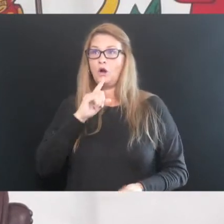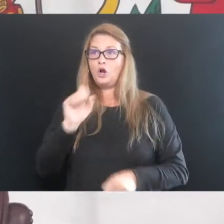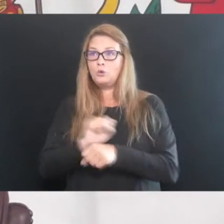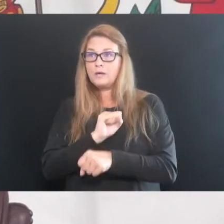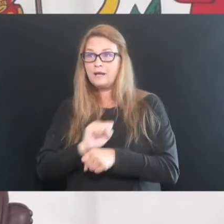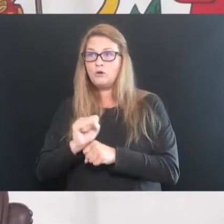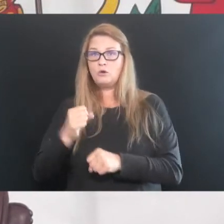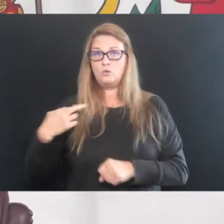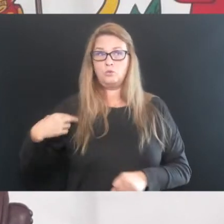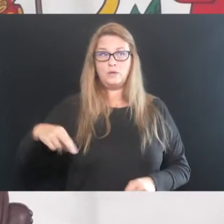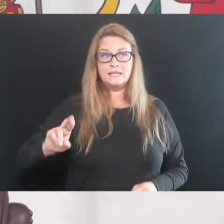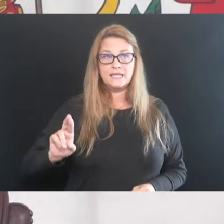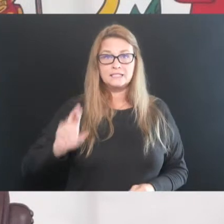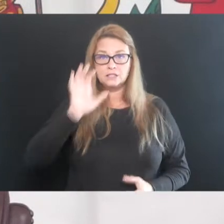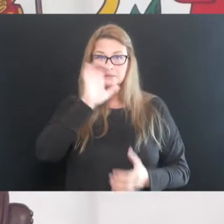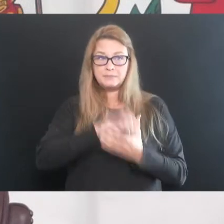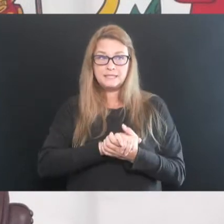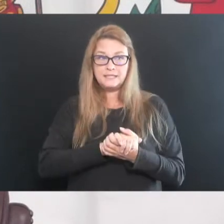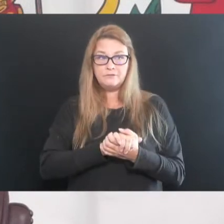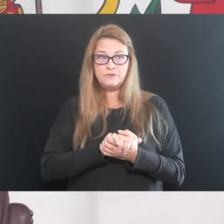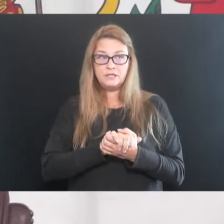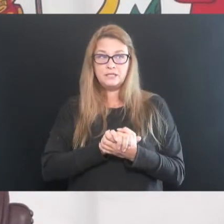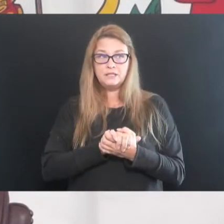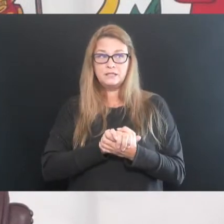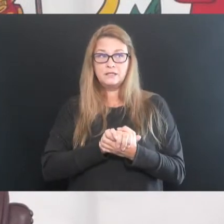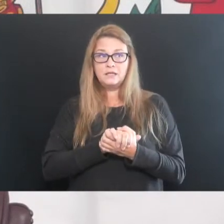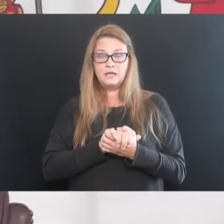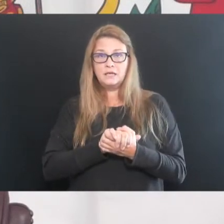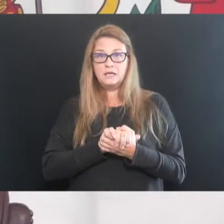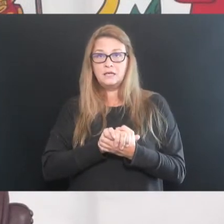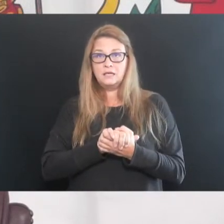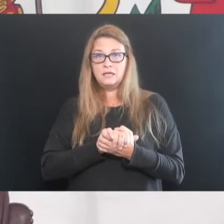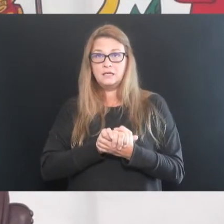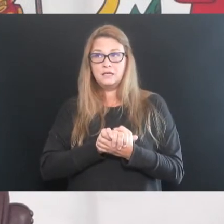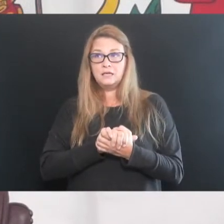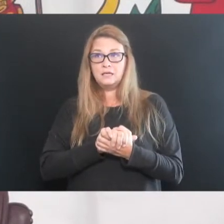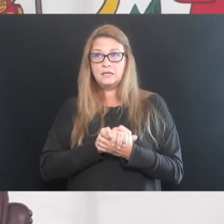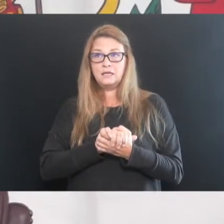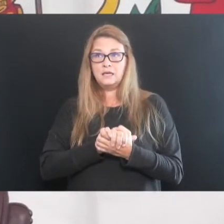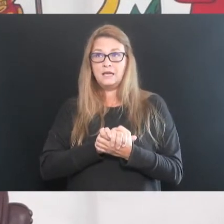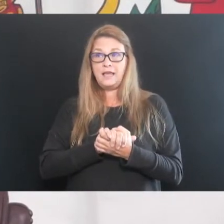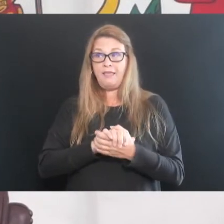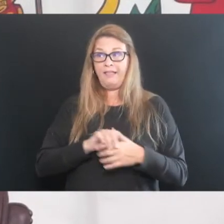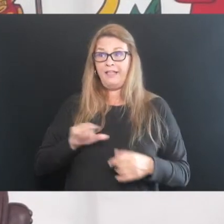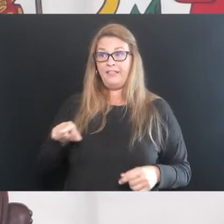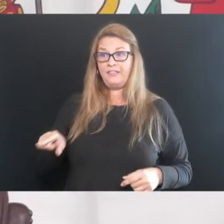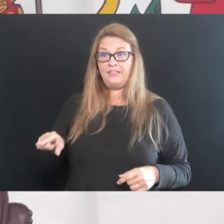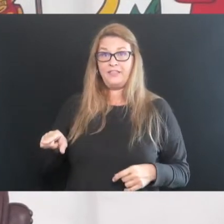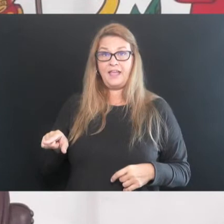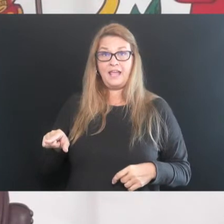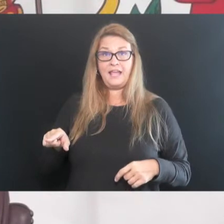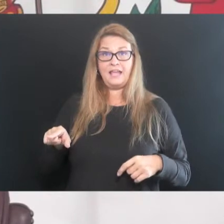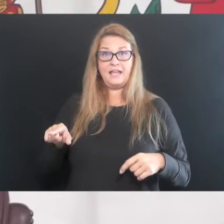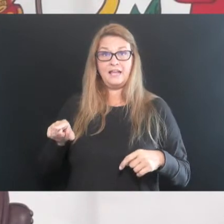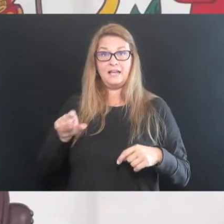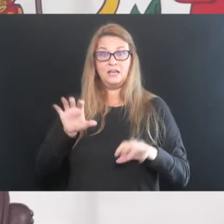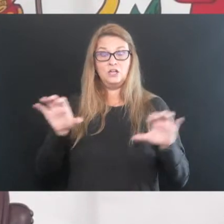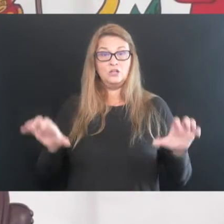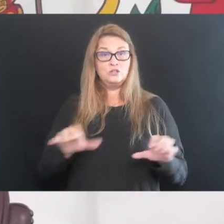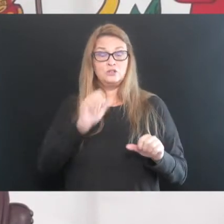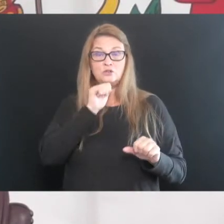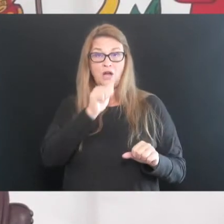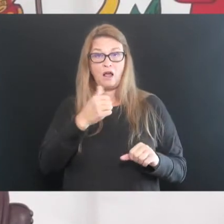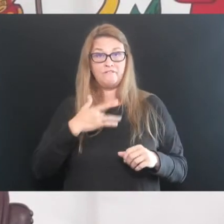religious belief in everything, that from their standpoint, they absolutely do not